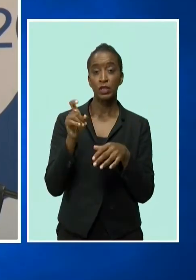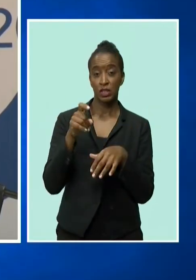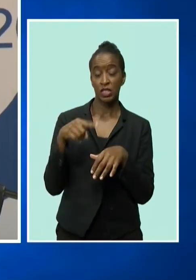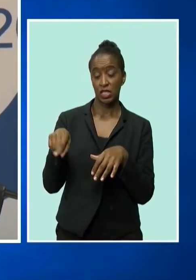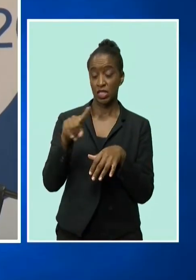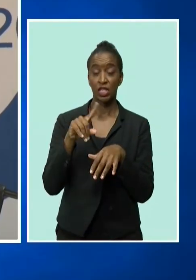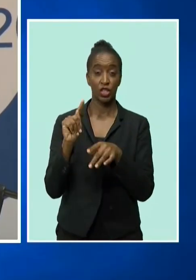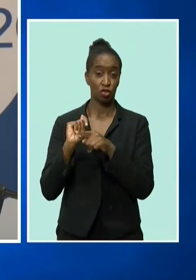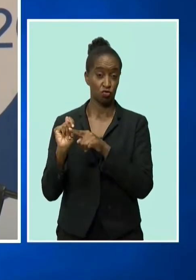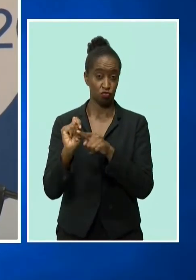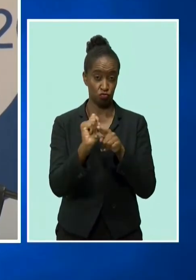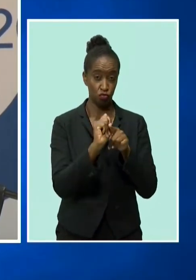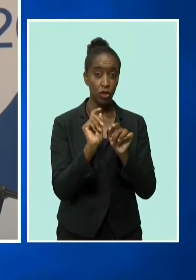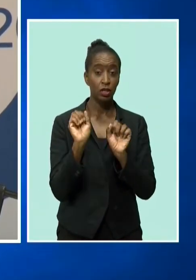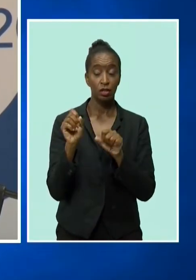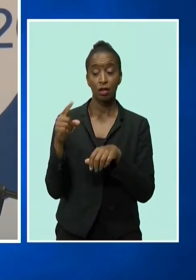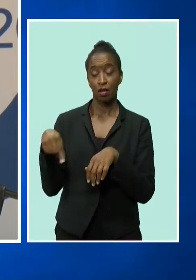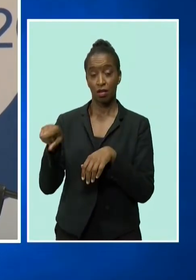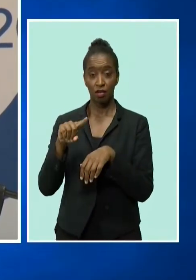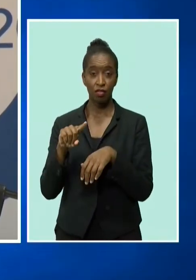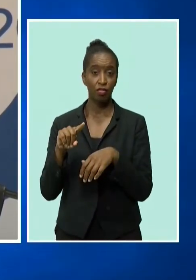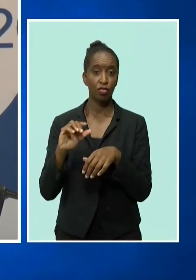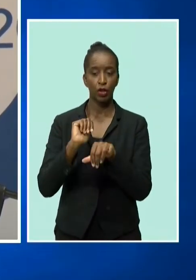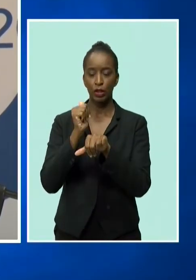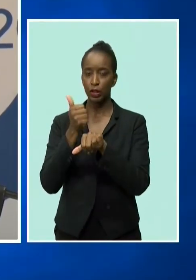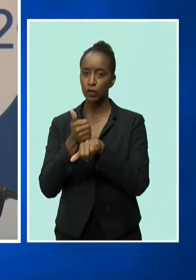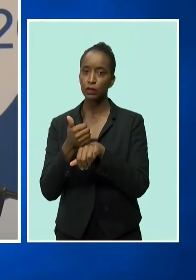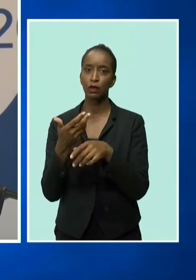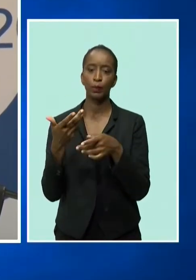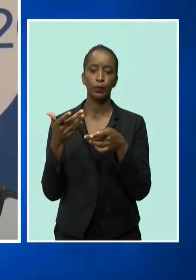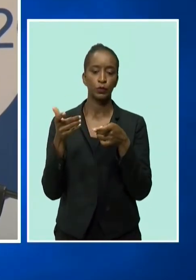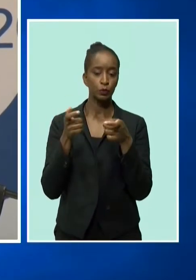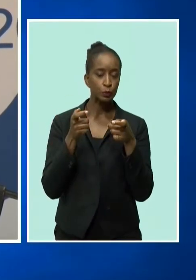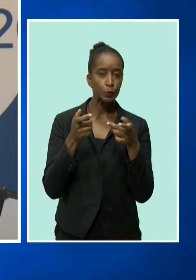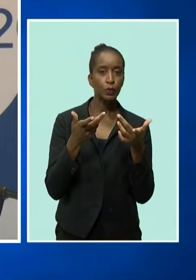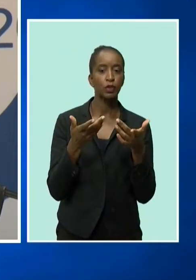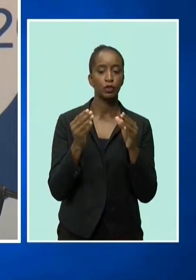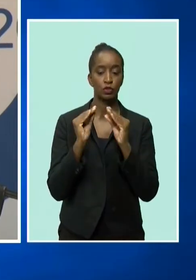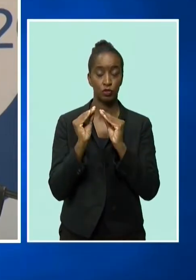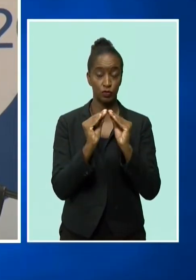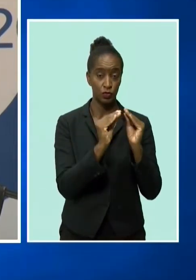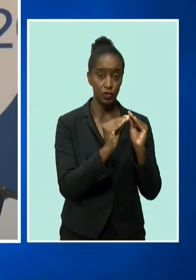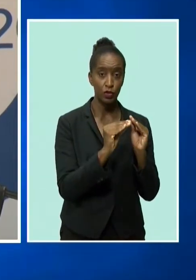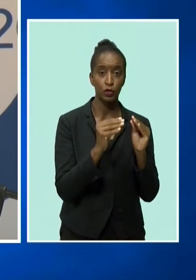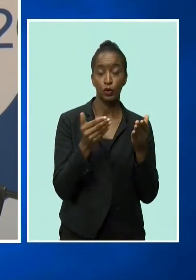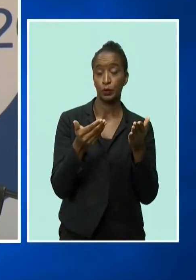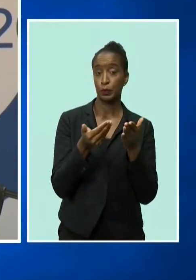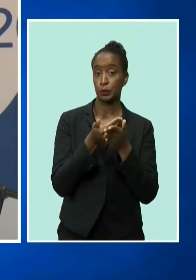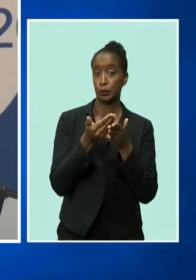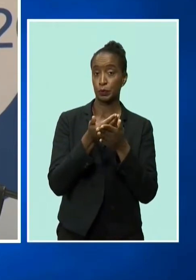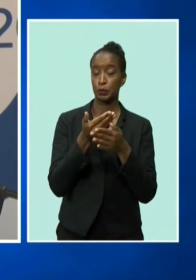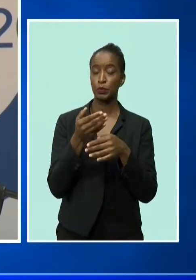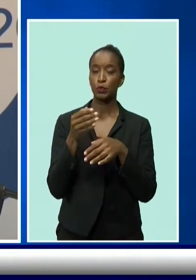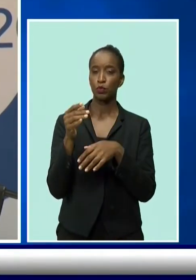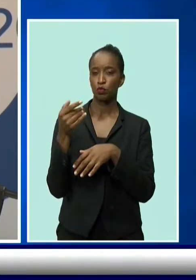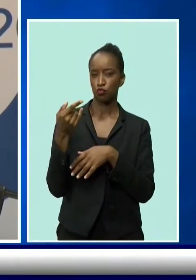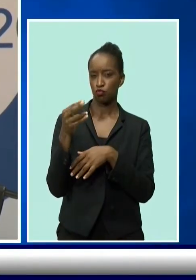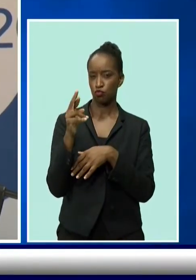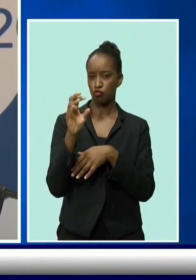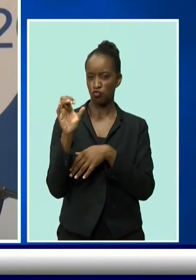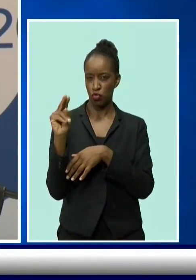technicians to install, operate, and maintain these new green transportation